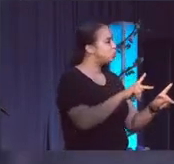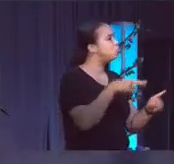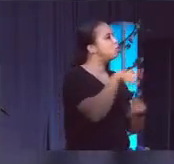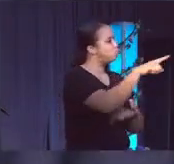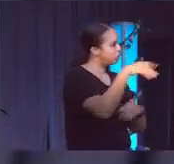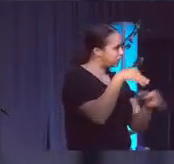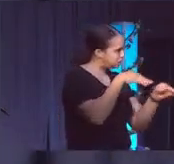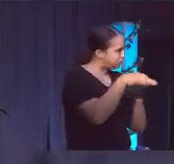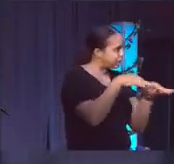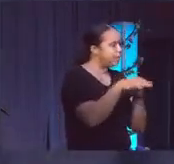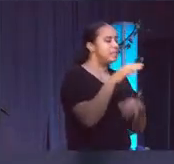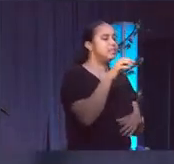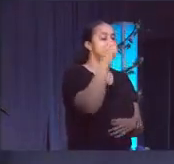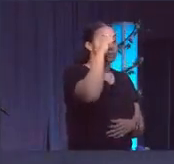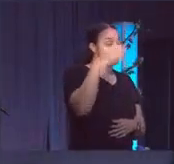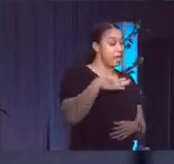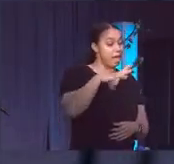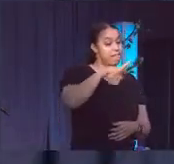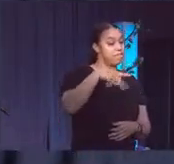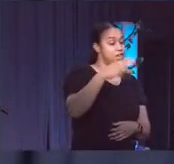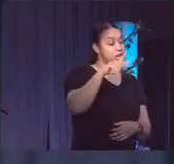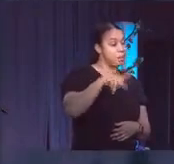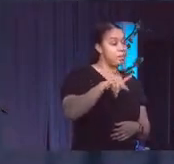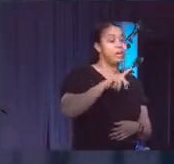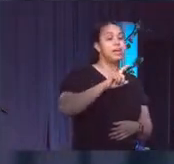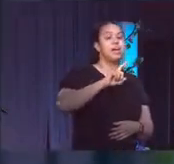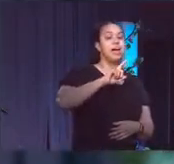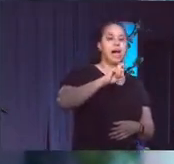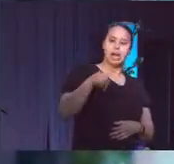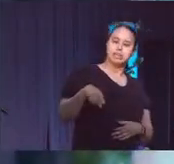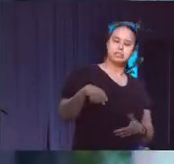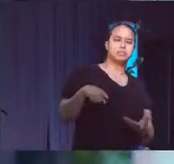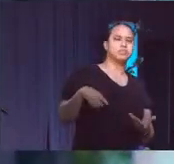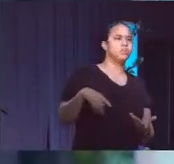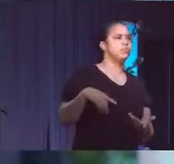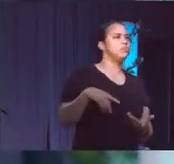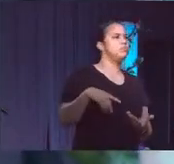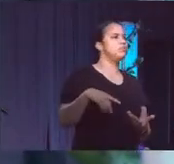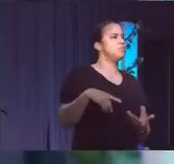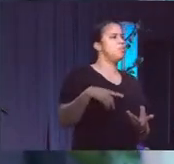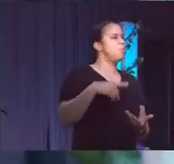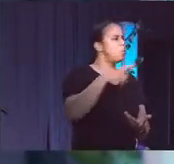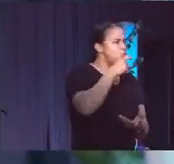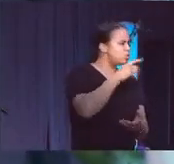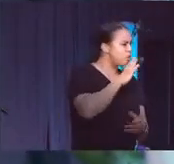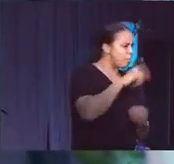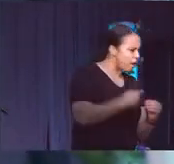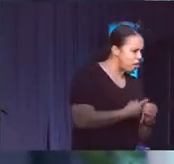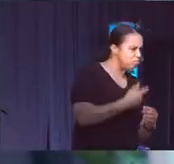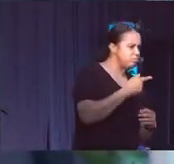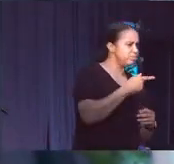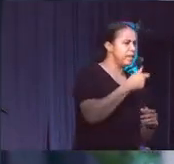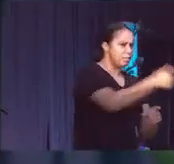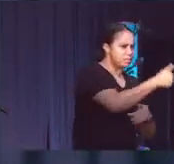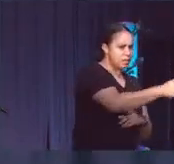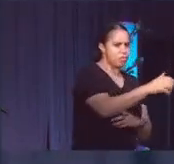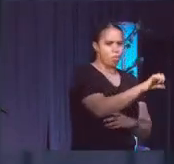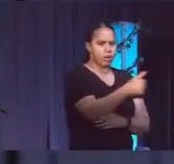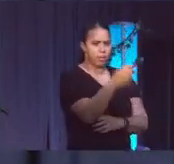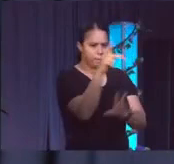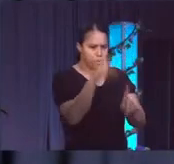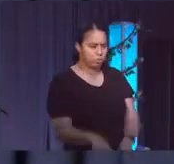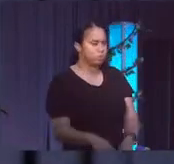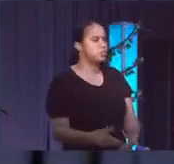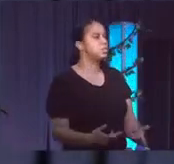So this man asked Philip, he says, who is this prophet talking about? Is he talking about himself or somebody else? And the Bible says